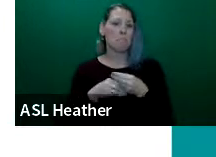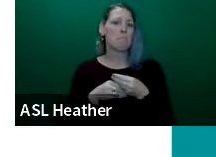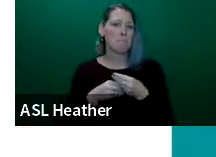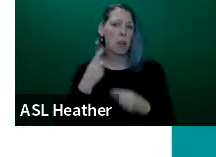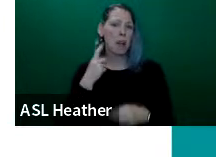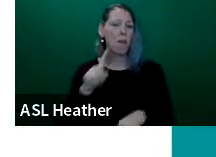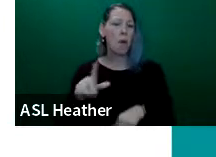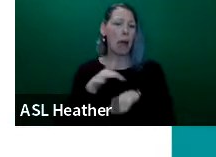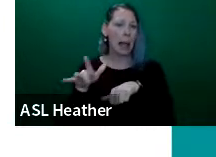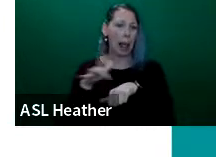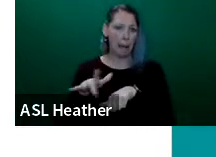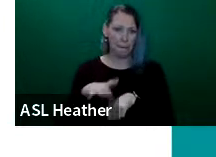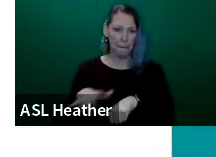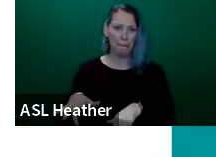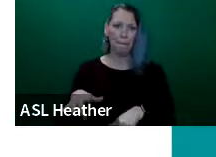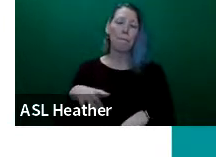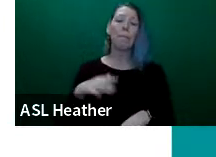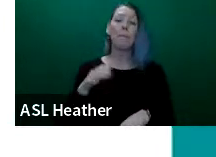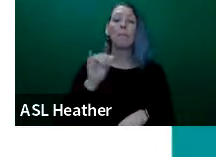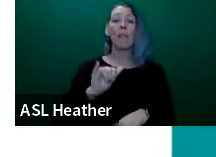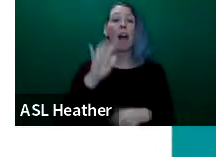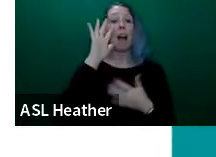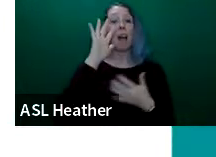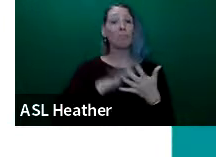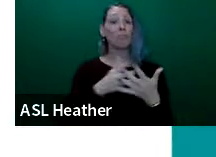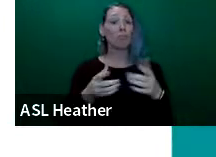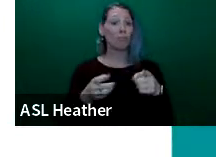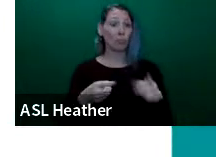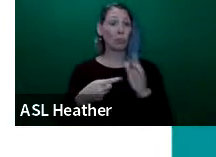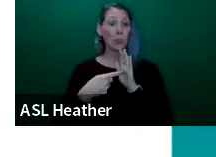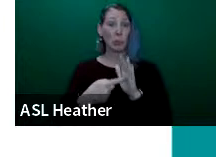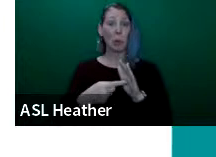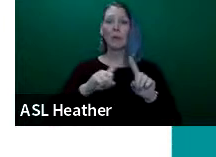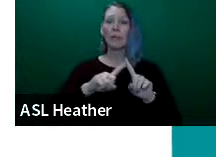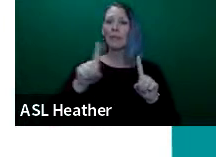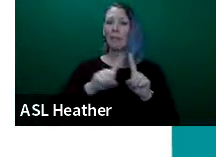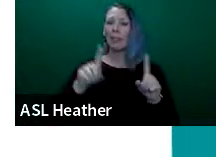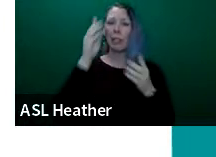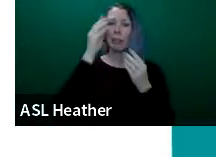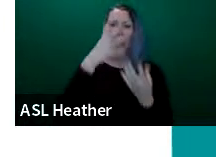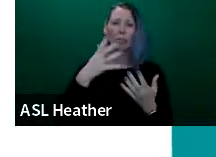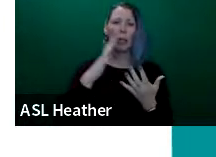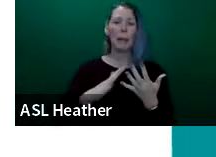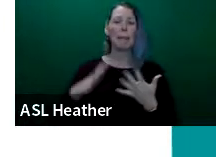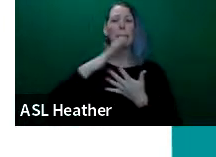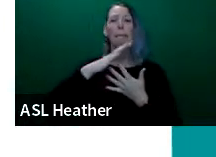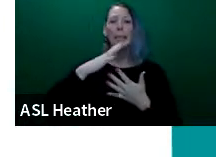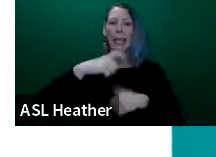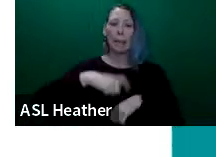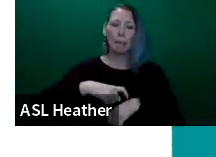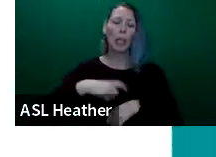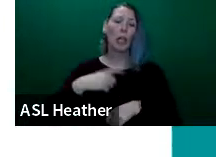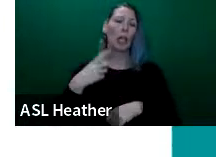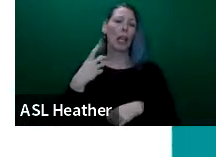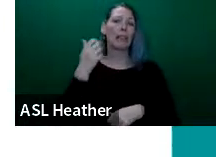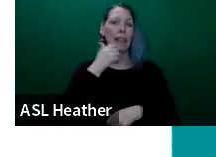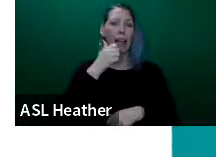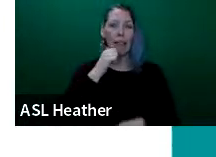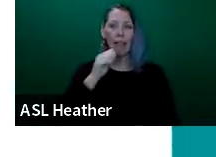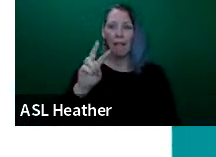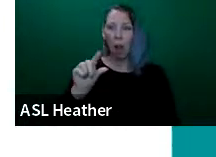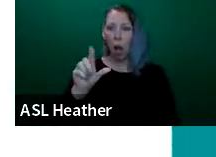any gaps that we had. The graphic there kind of shows some of the information we've collected: peak period volumes, daily volumes,